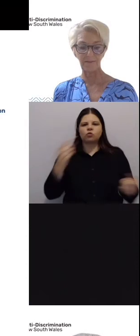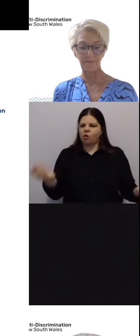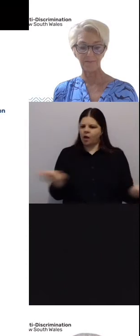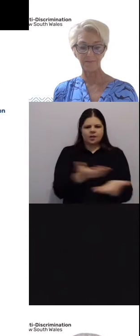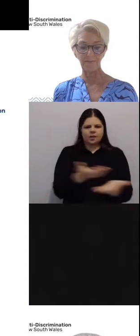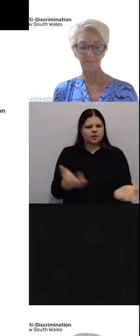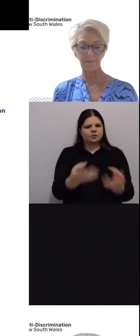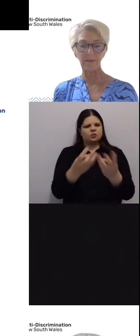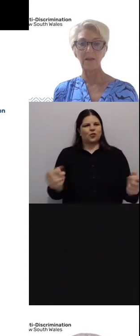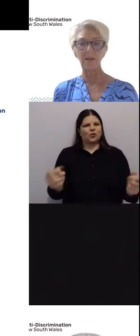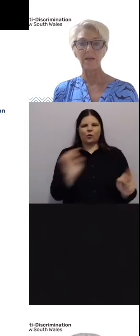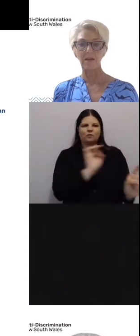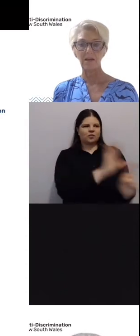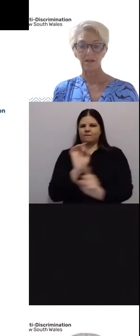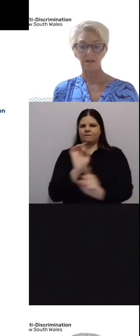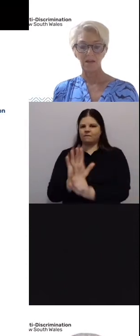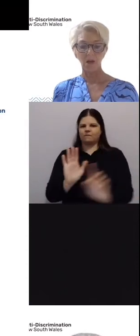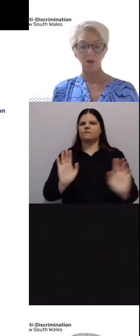themselves.